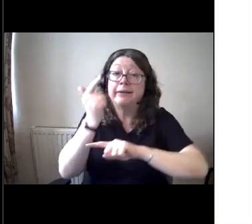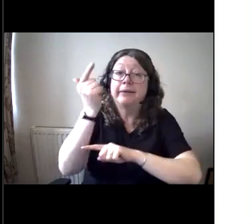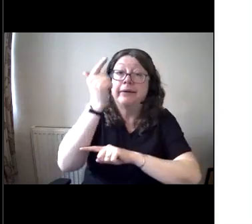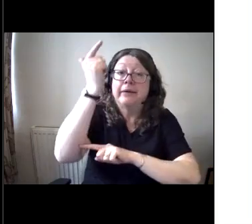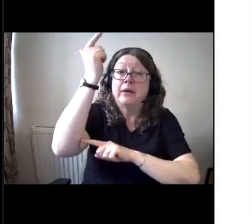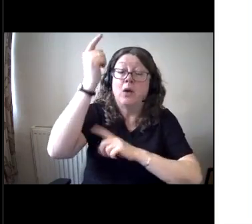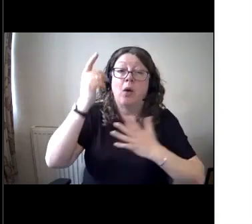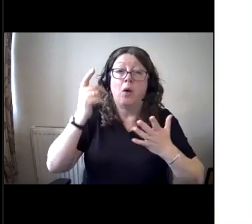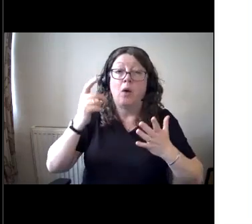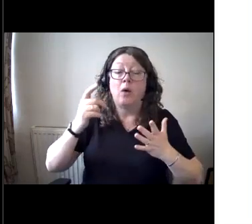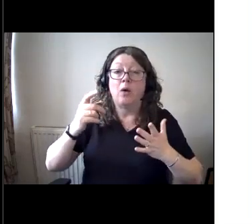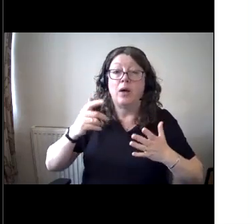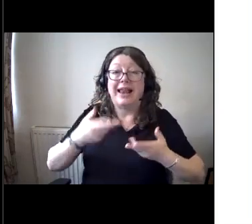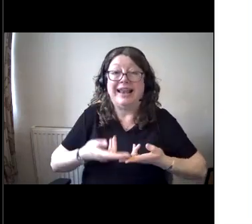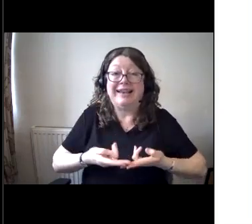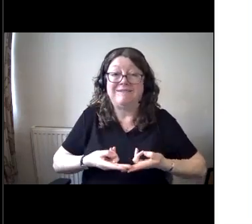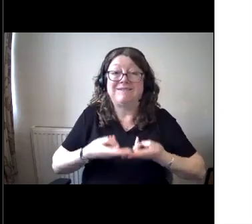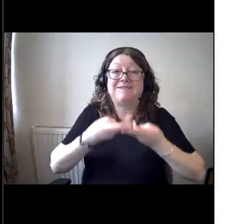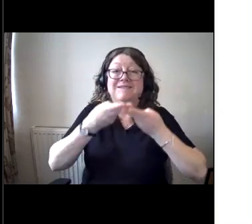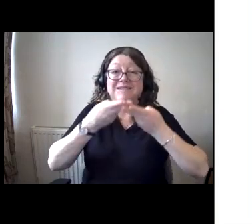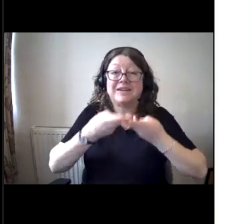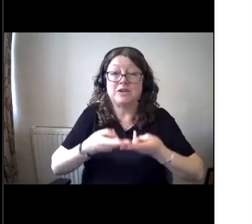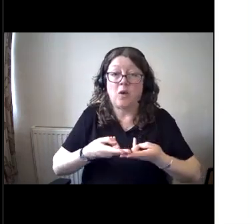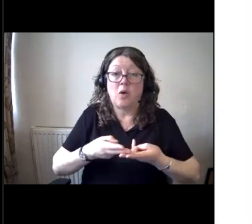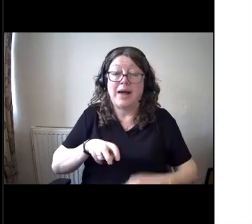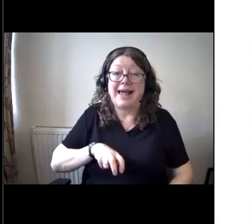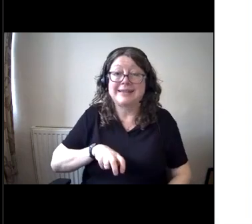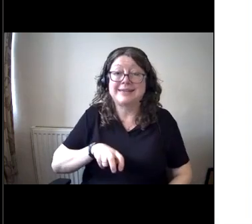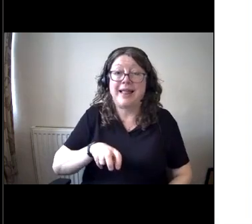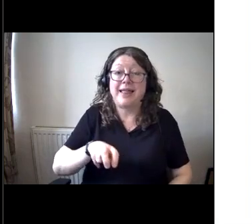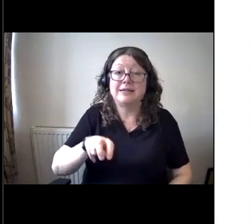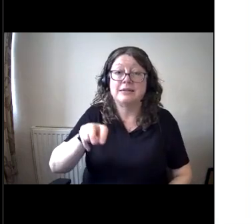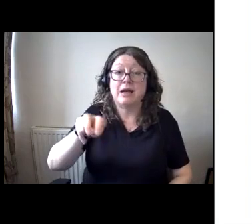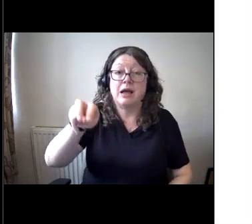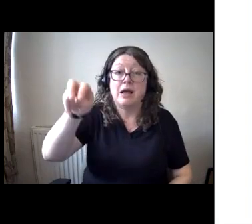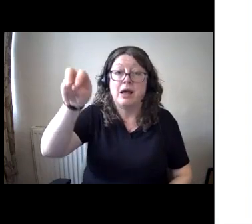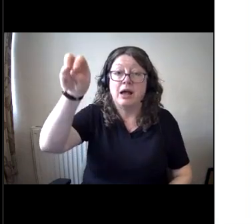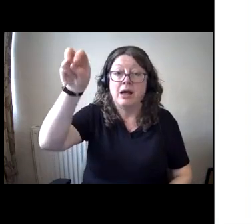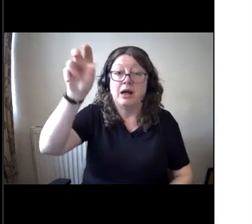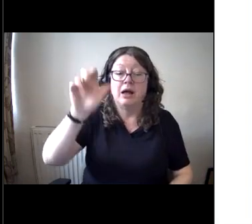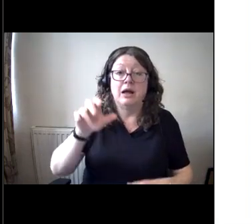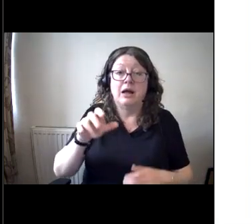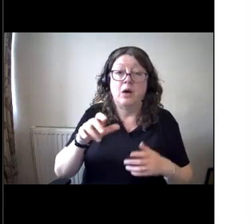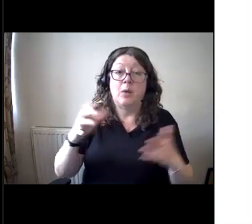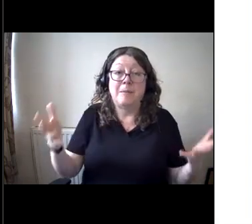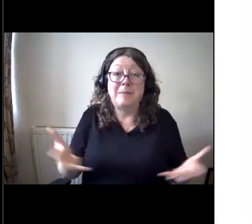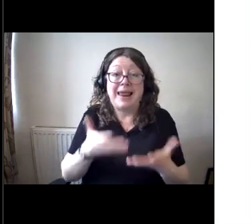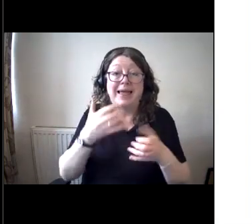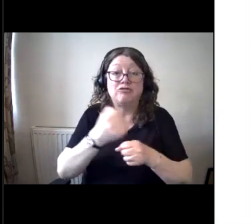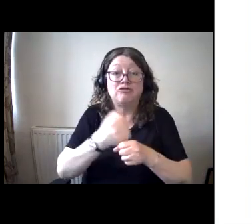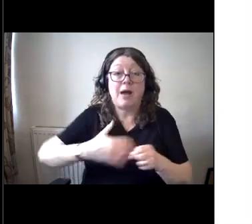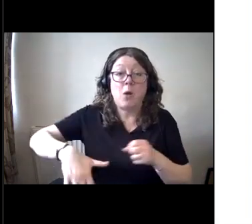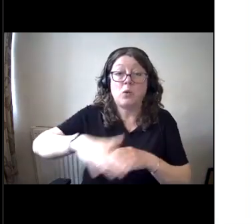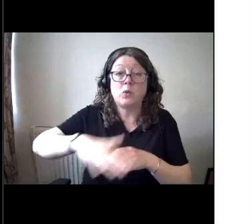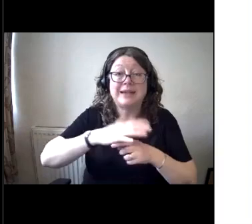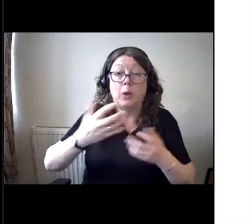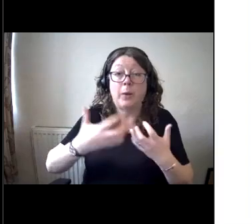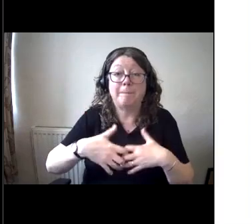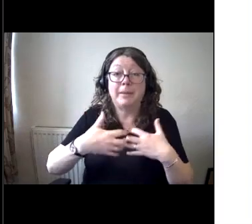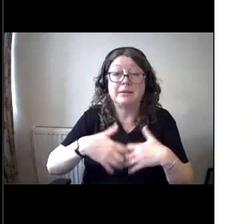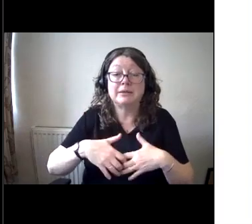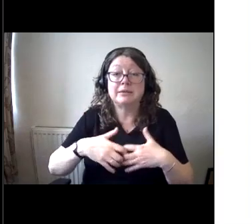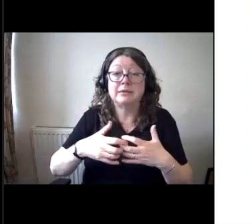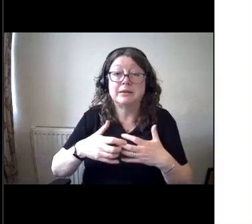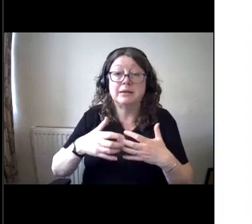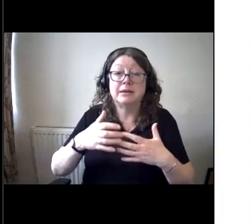escalators, thinking about lifts, thinking about going up and down stairs, even about playground equipment where their feet are off the ground. So